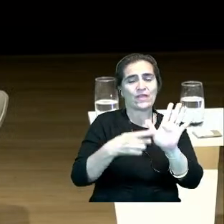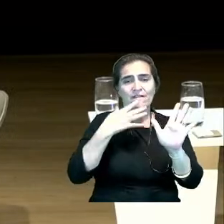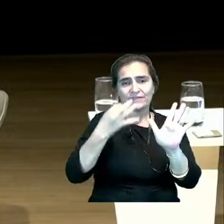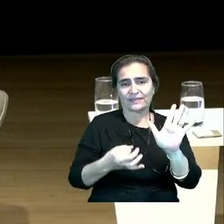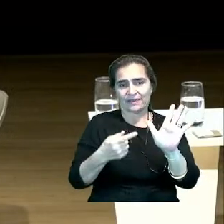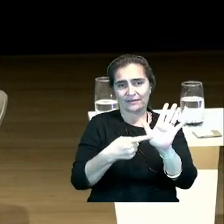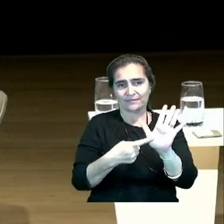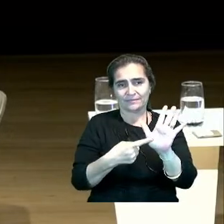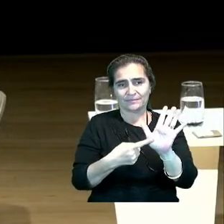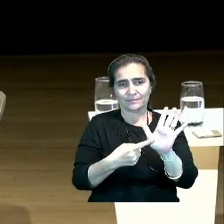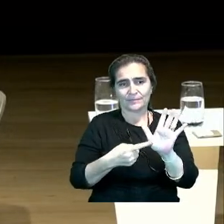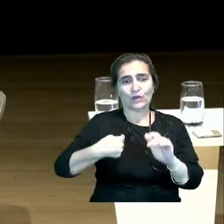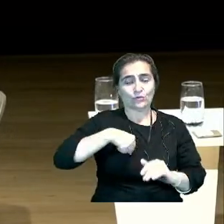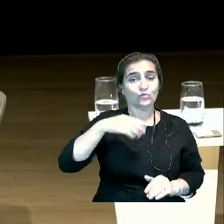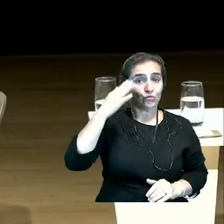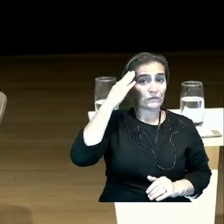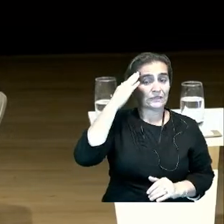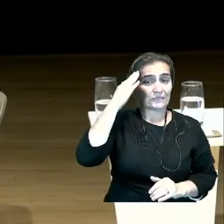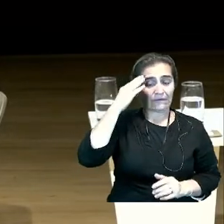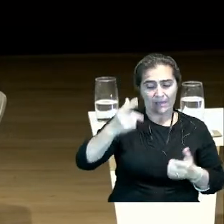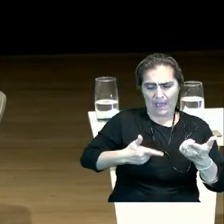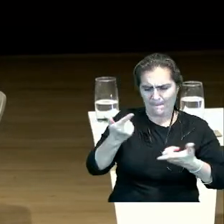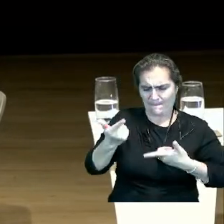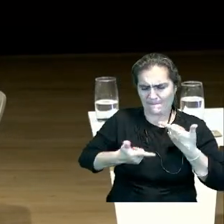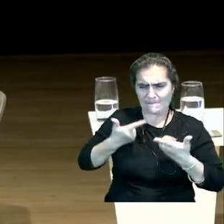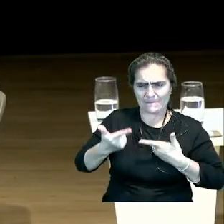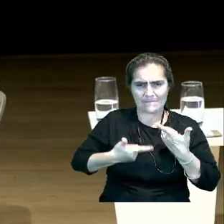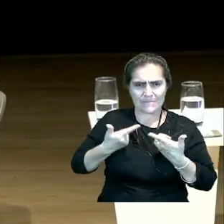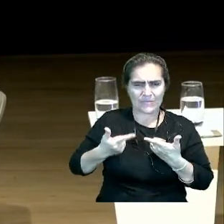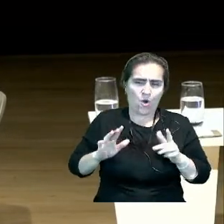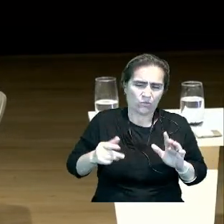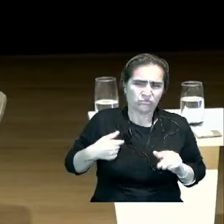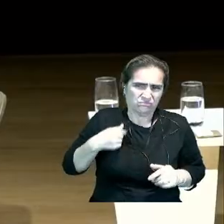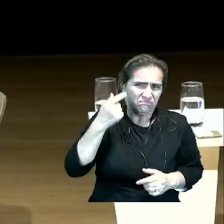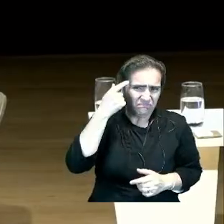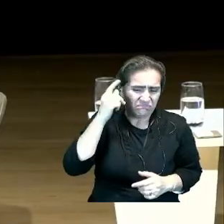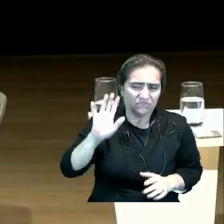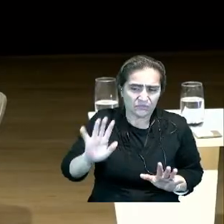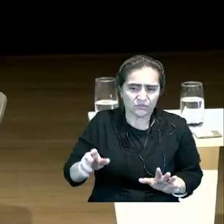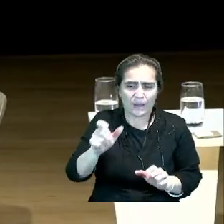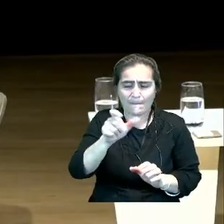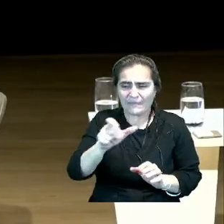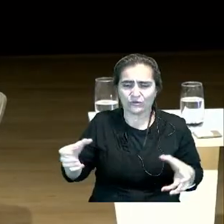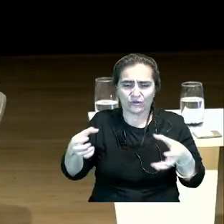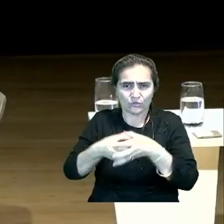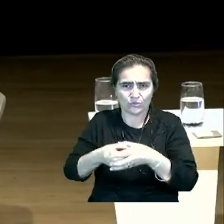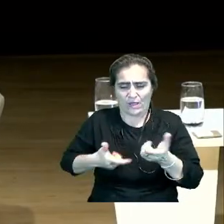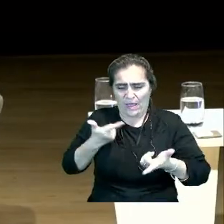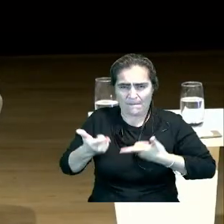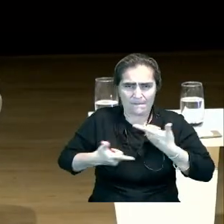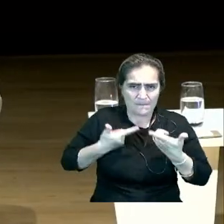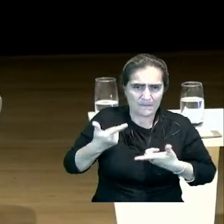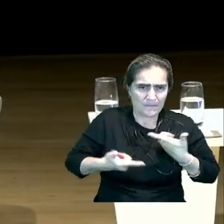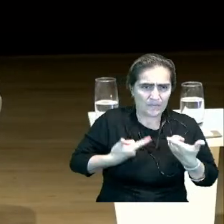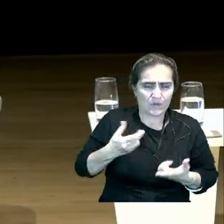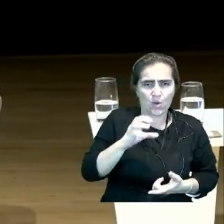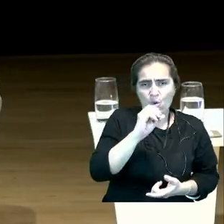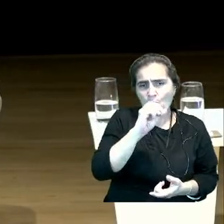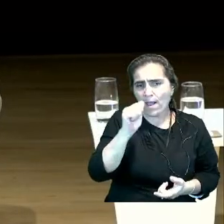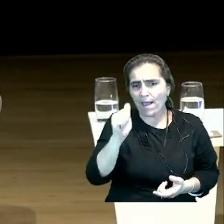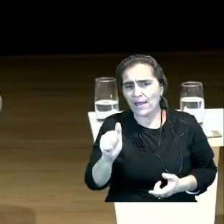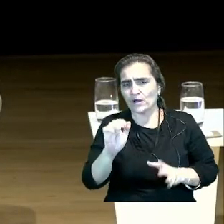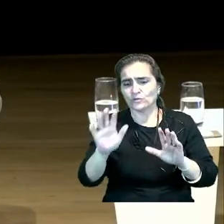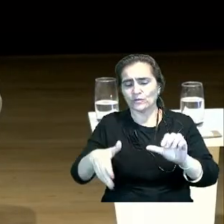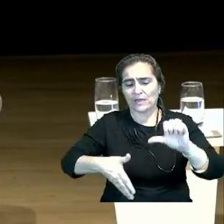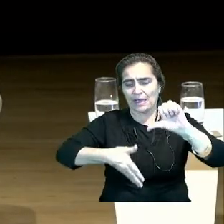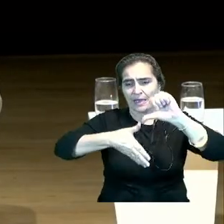kills gossip. And we know that it's better to have data, and we assume that most of the entrepreneurs and